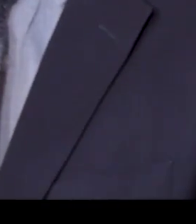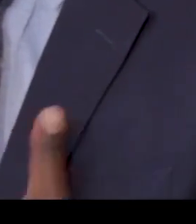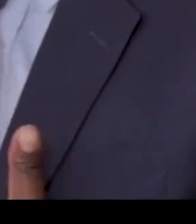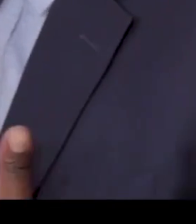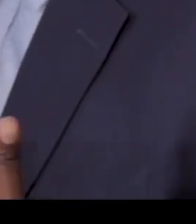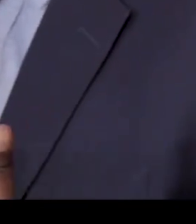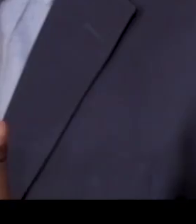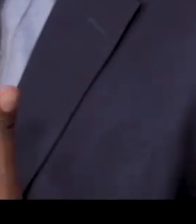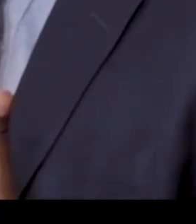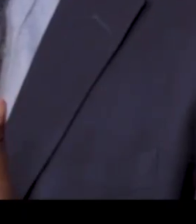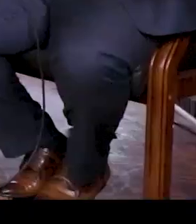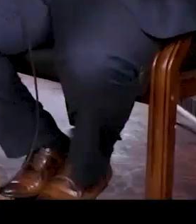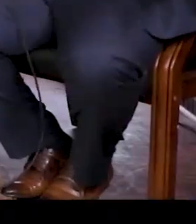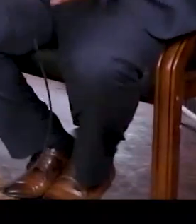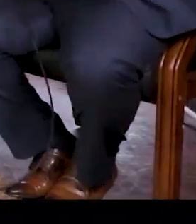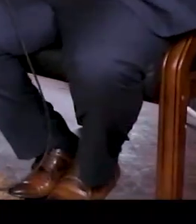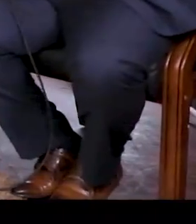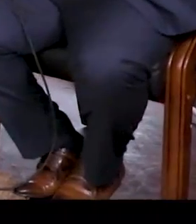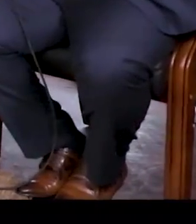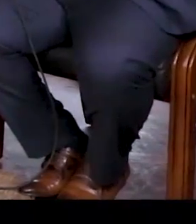mbami mada